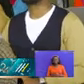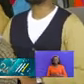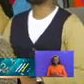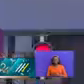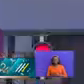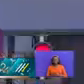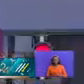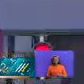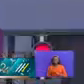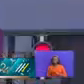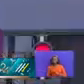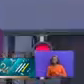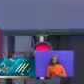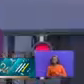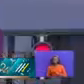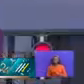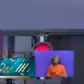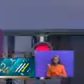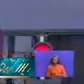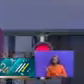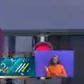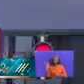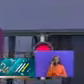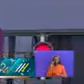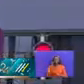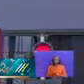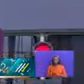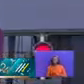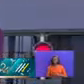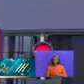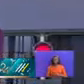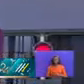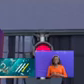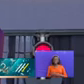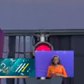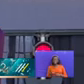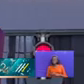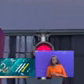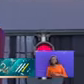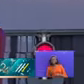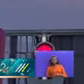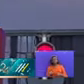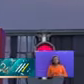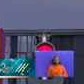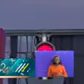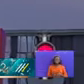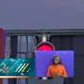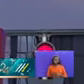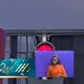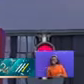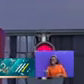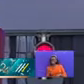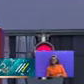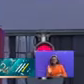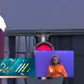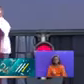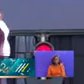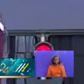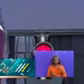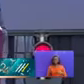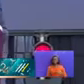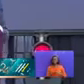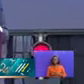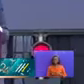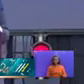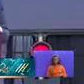75% 75% on traffic is pornography of it it's pornography maybe we